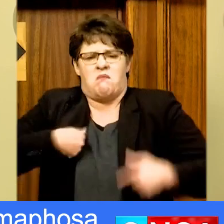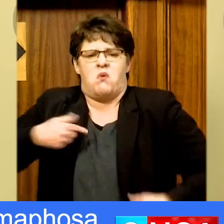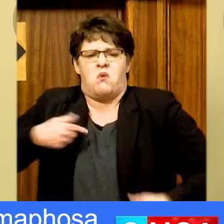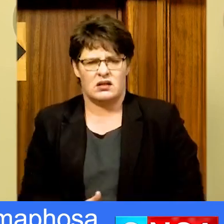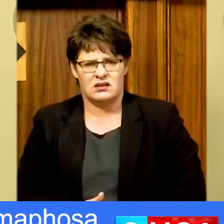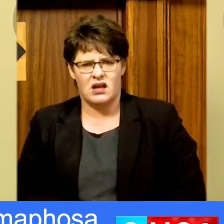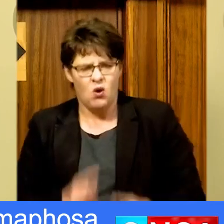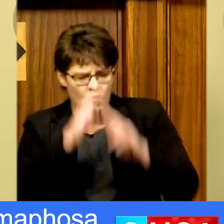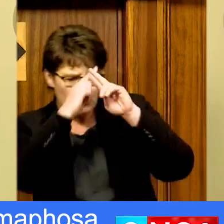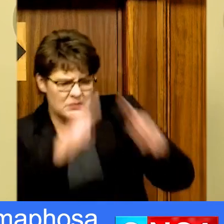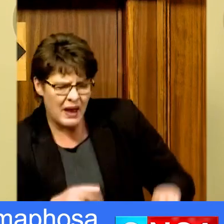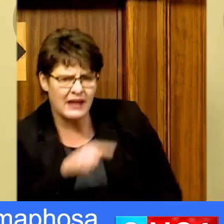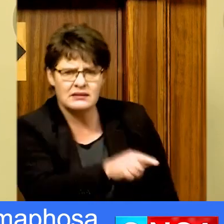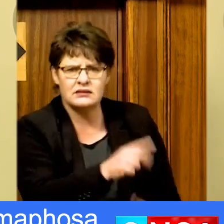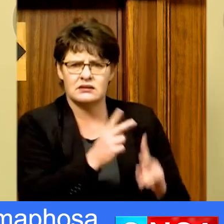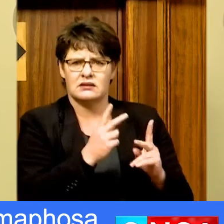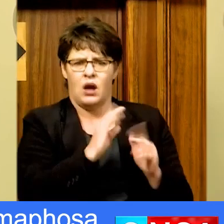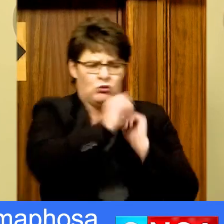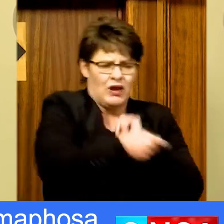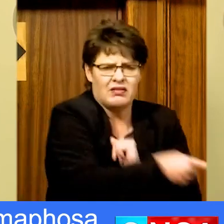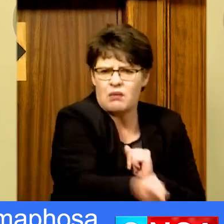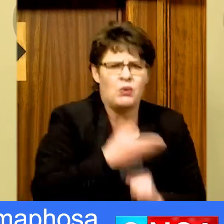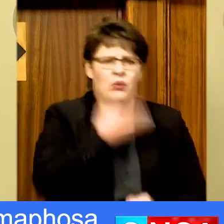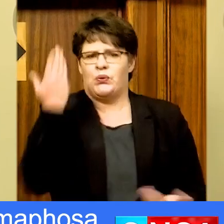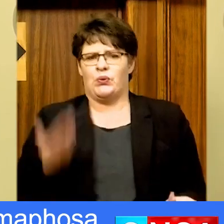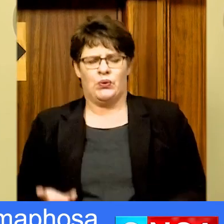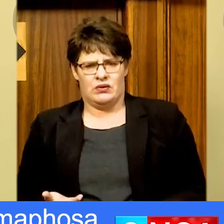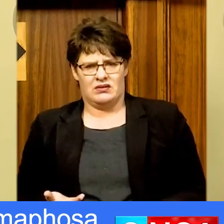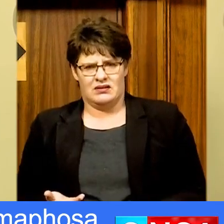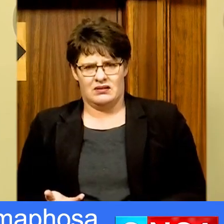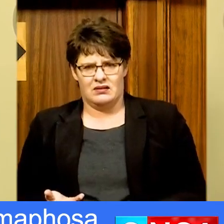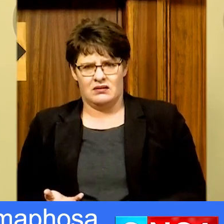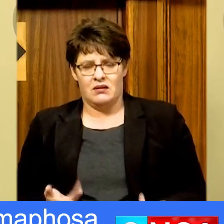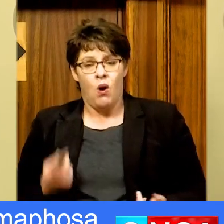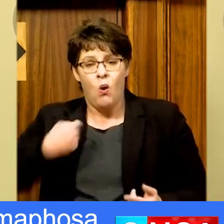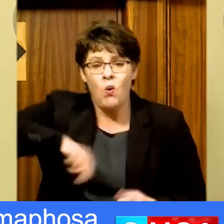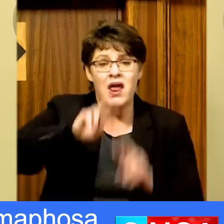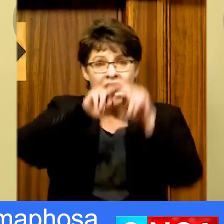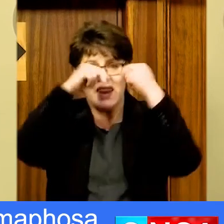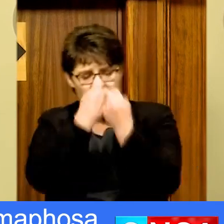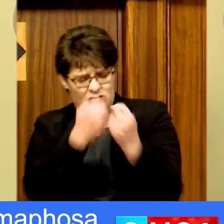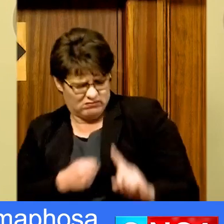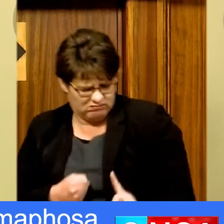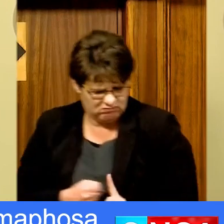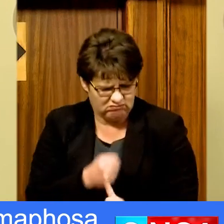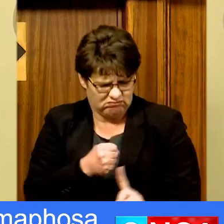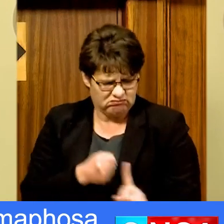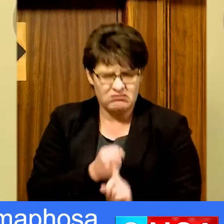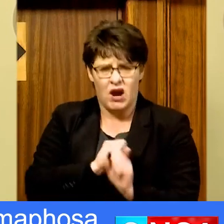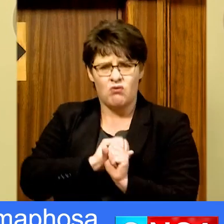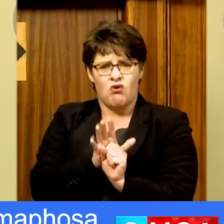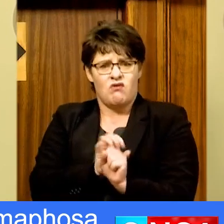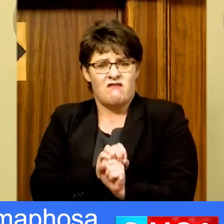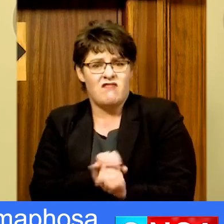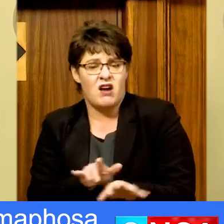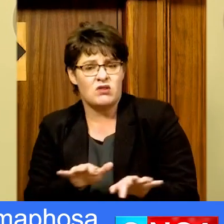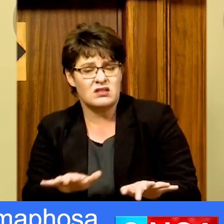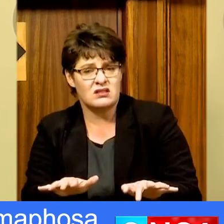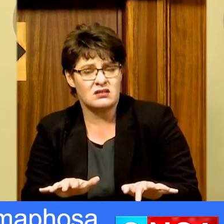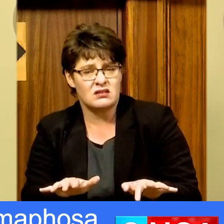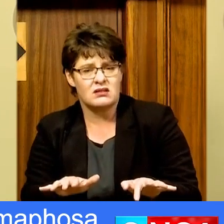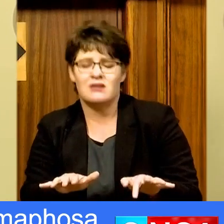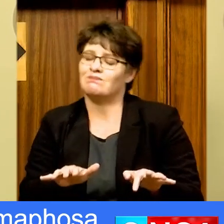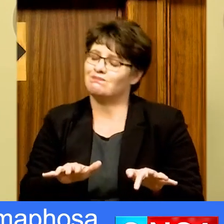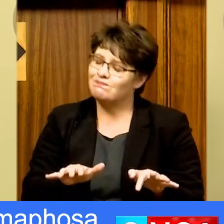protect others. In the midst of our national effort to fight against this virus,